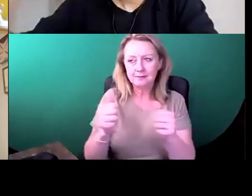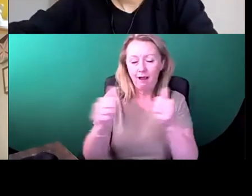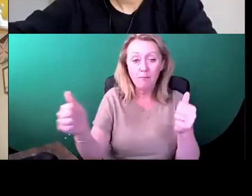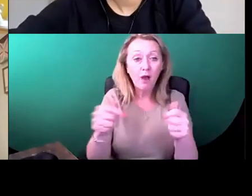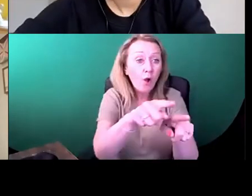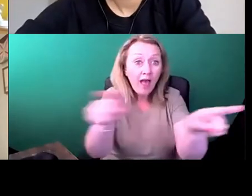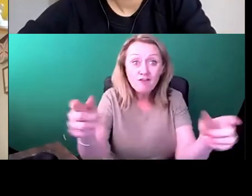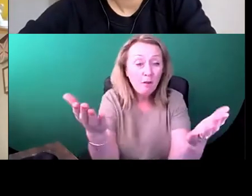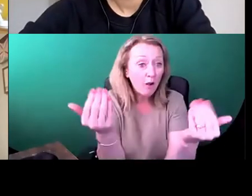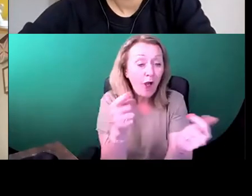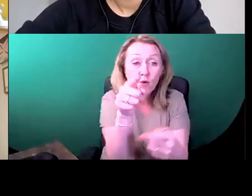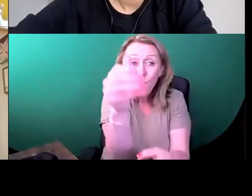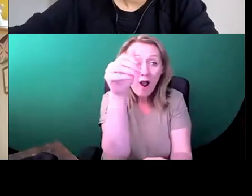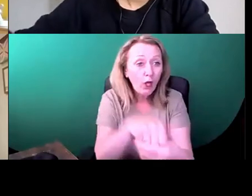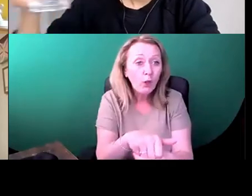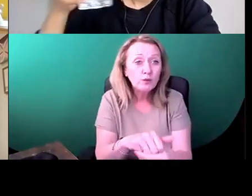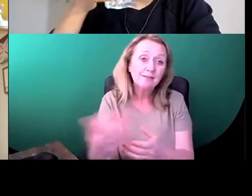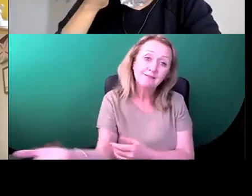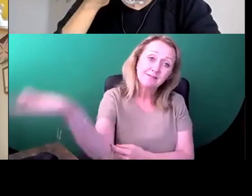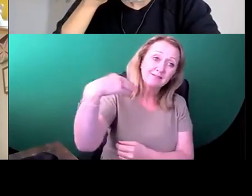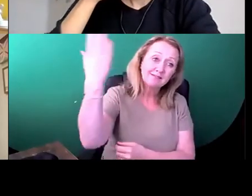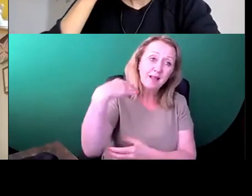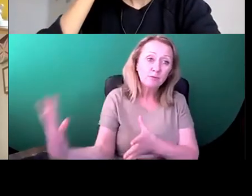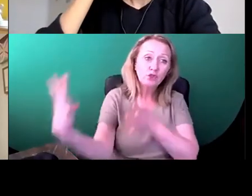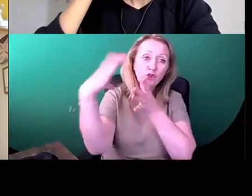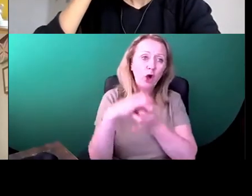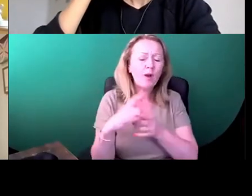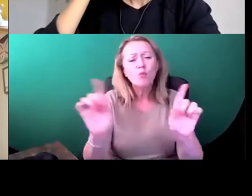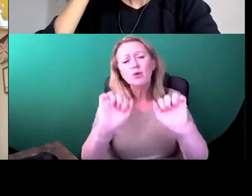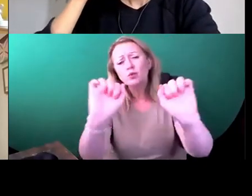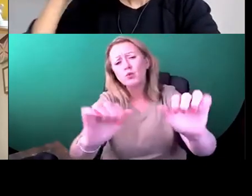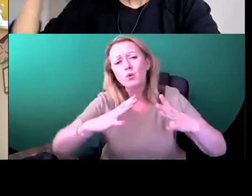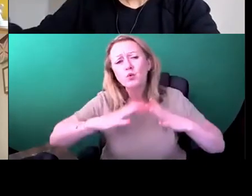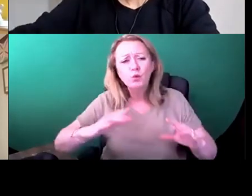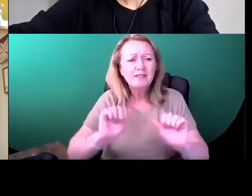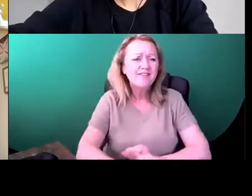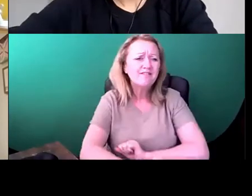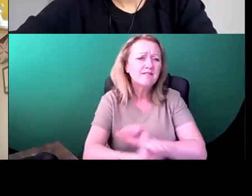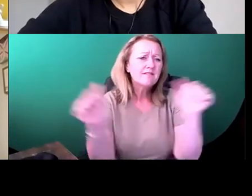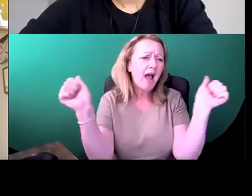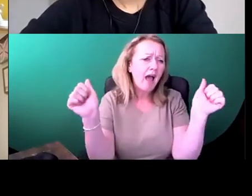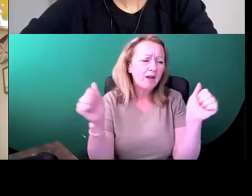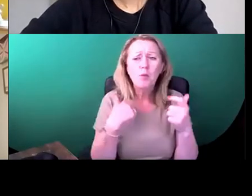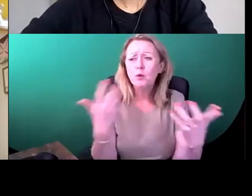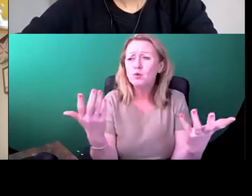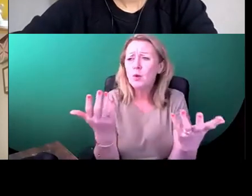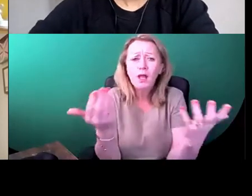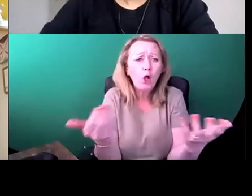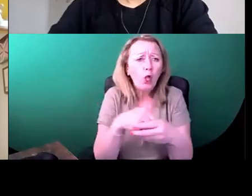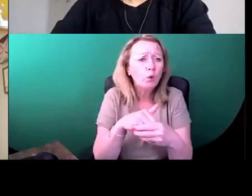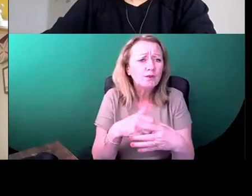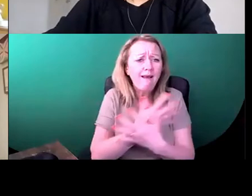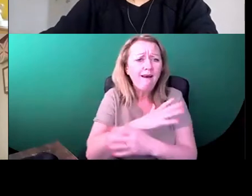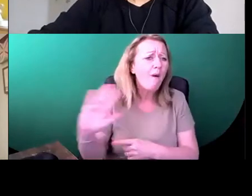is included. Do join in. Whatever you do is fine with us. We love to include everyone. That's why we are